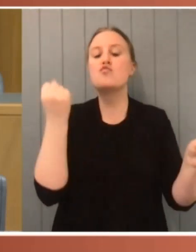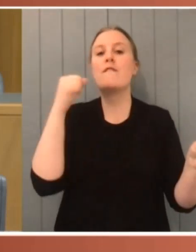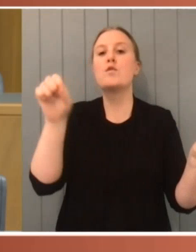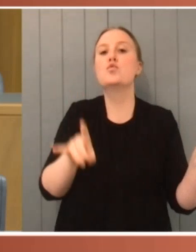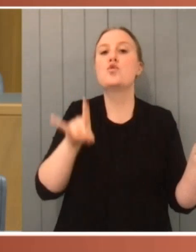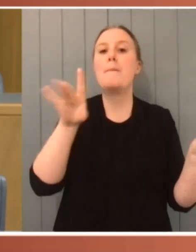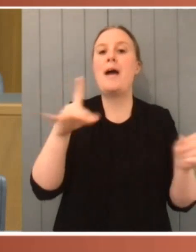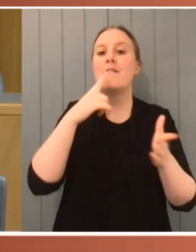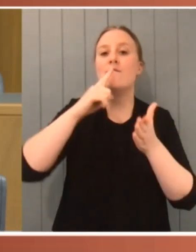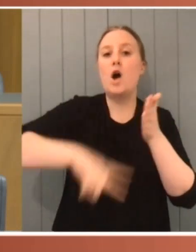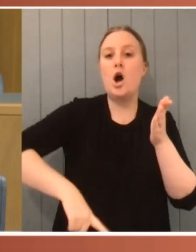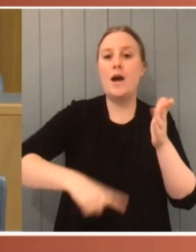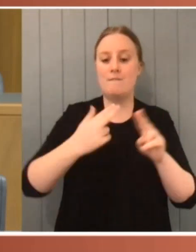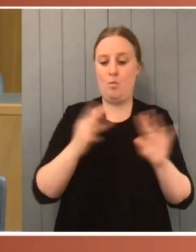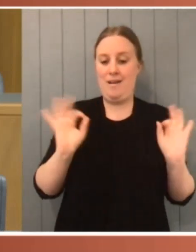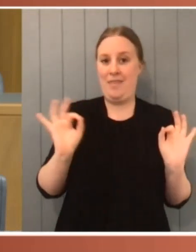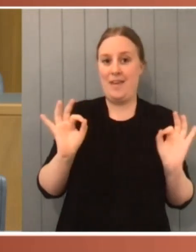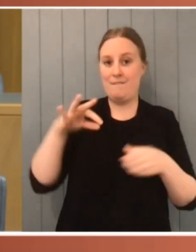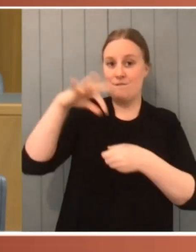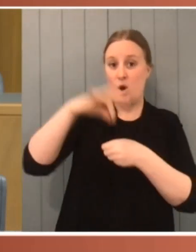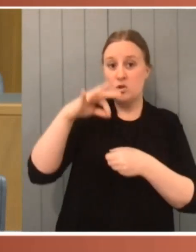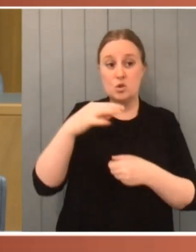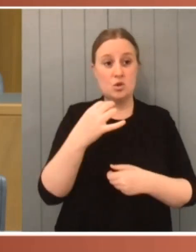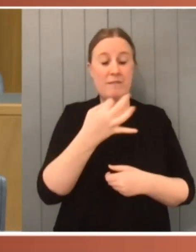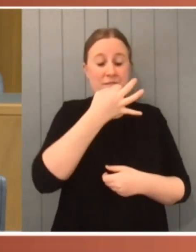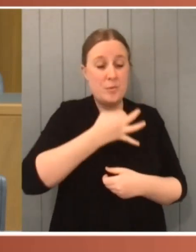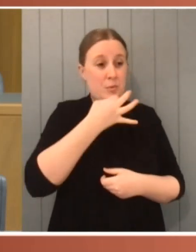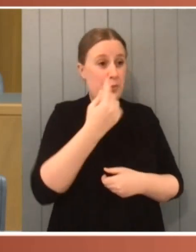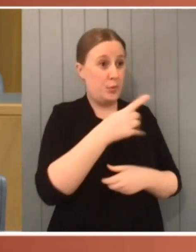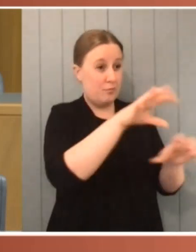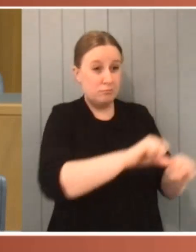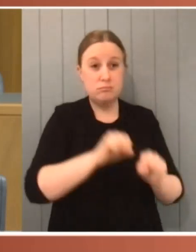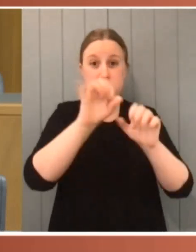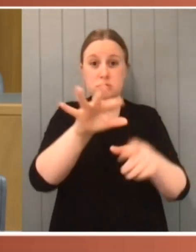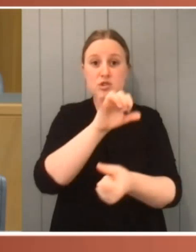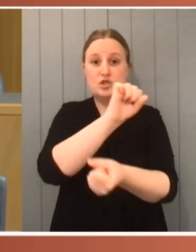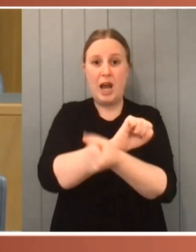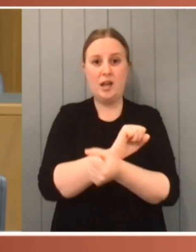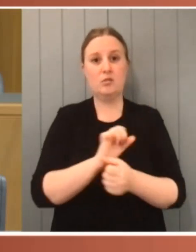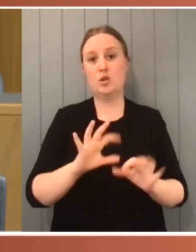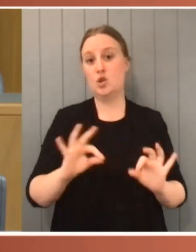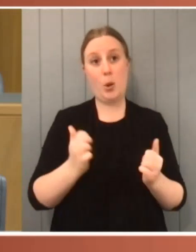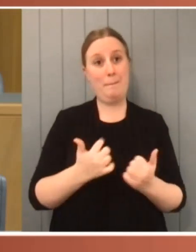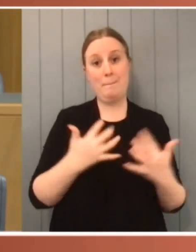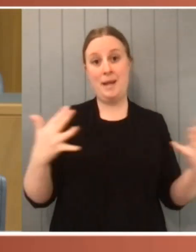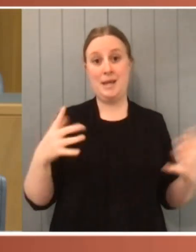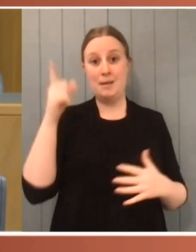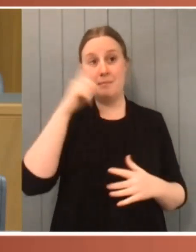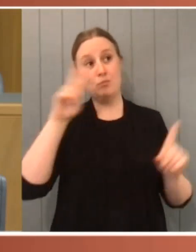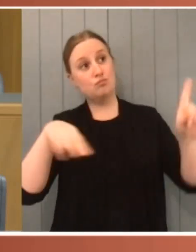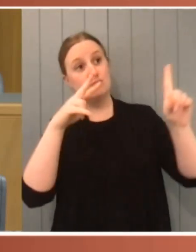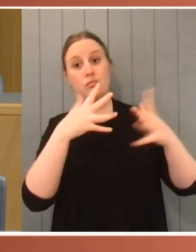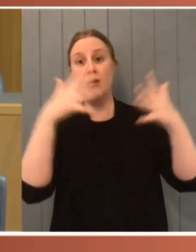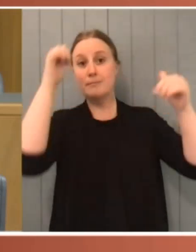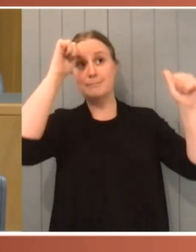vote, there have been few, if any, high-profile conscientious objectors or martyrs to the cause